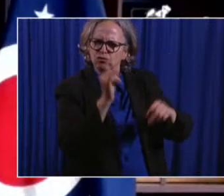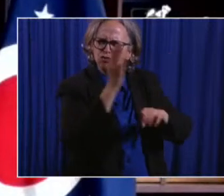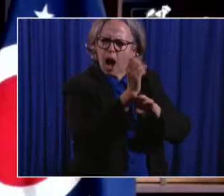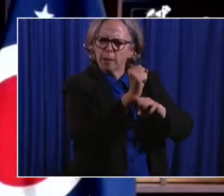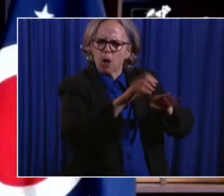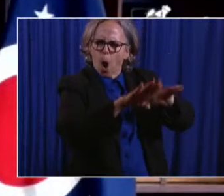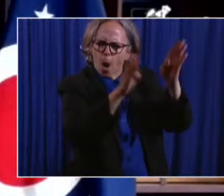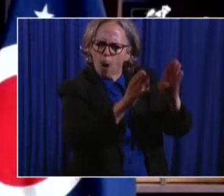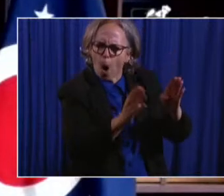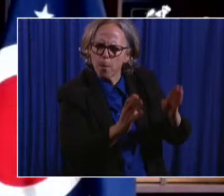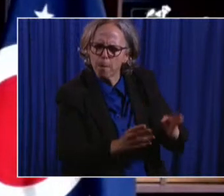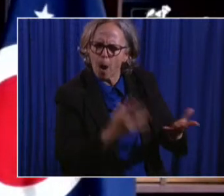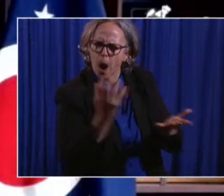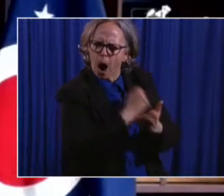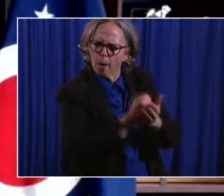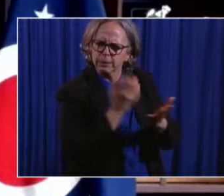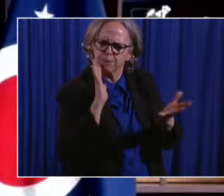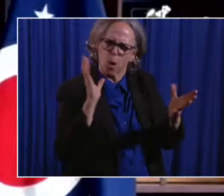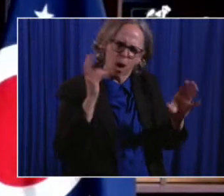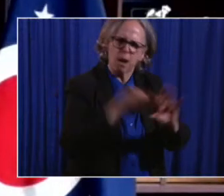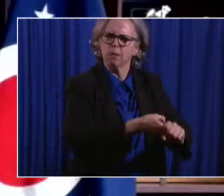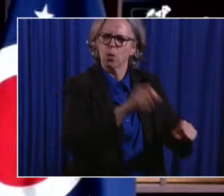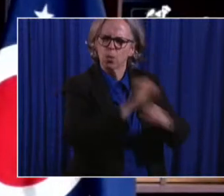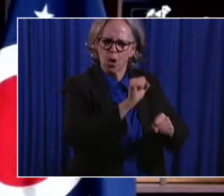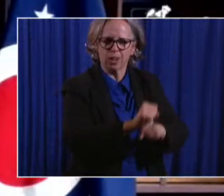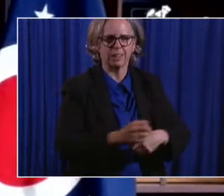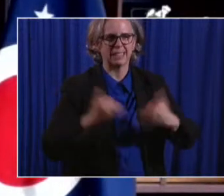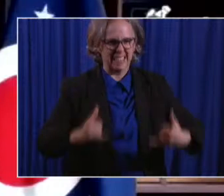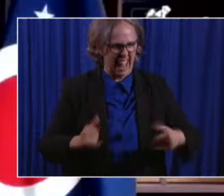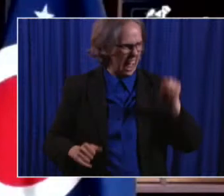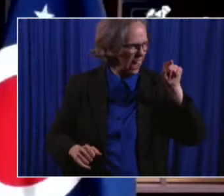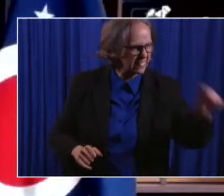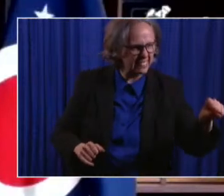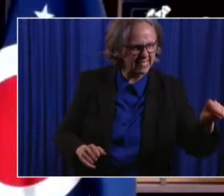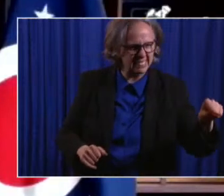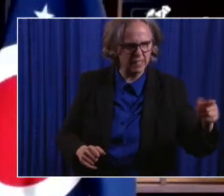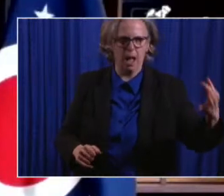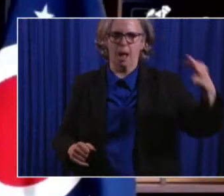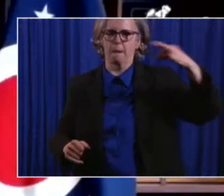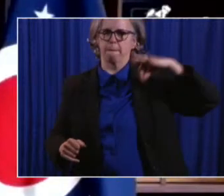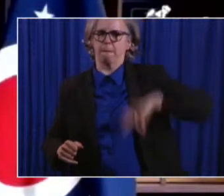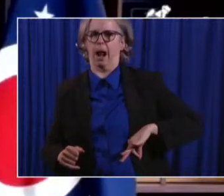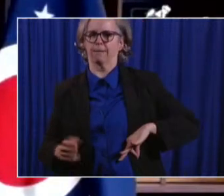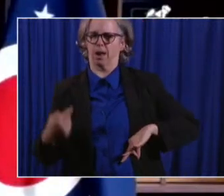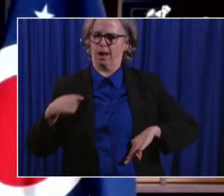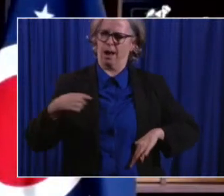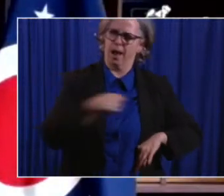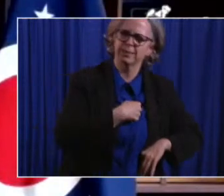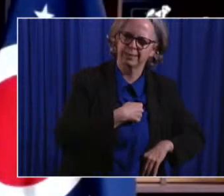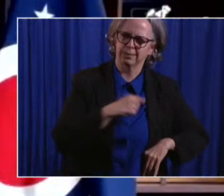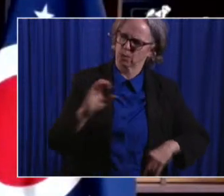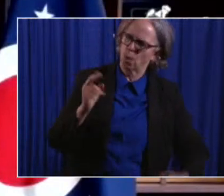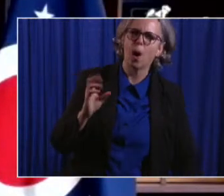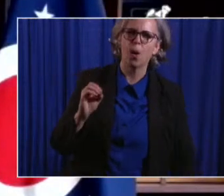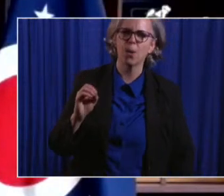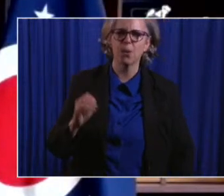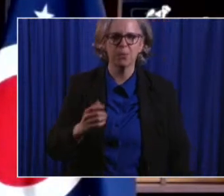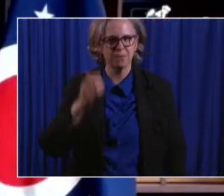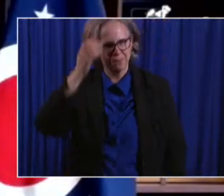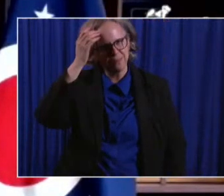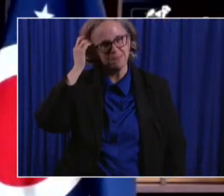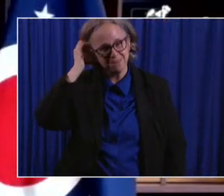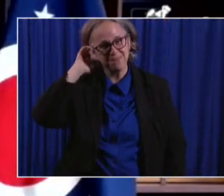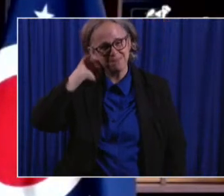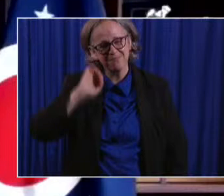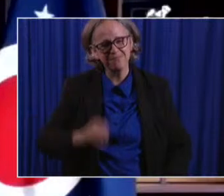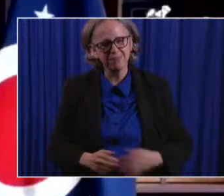post-pandemic prosperity. And that's exactly what this announcement will be. When we met with Peloton